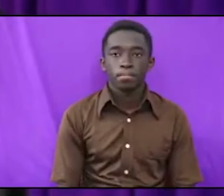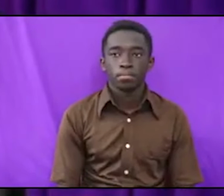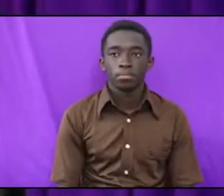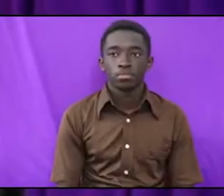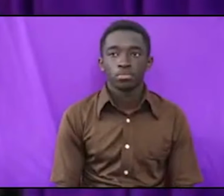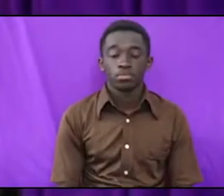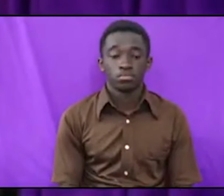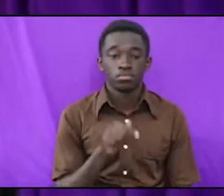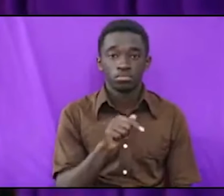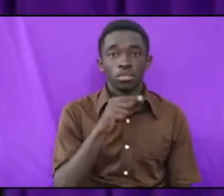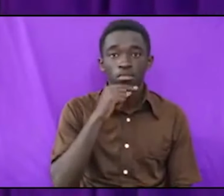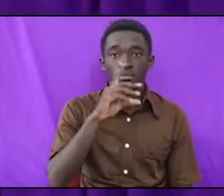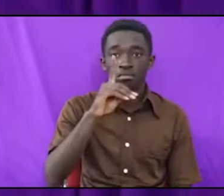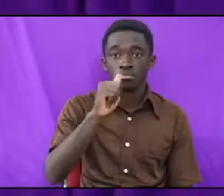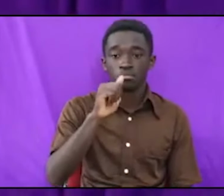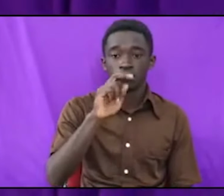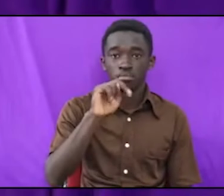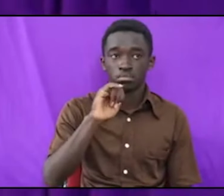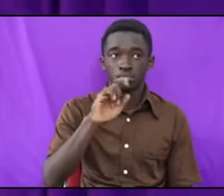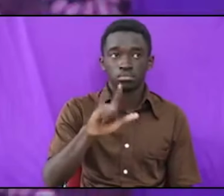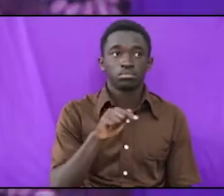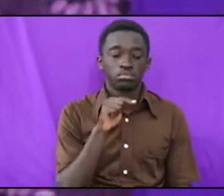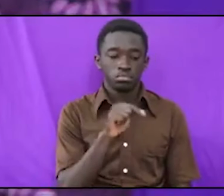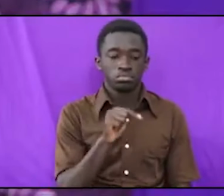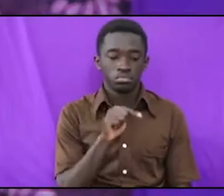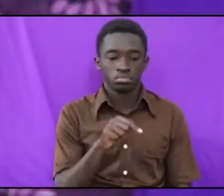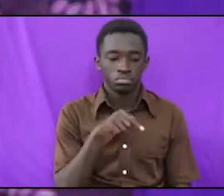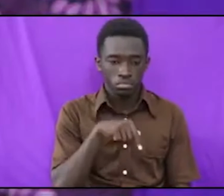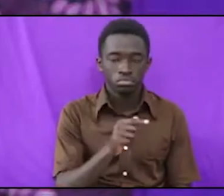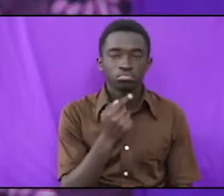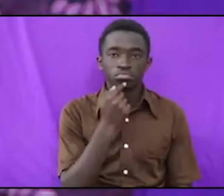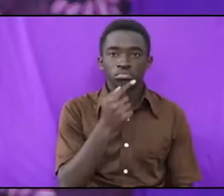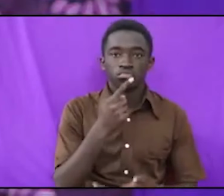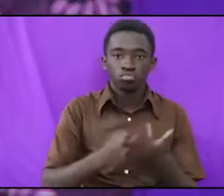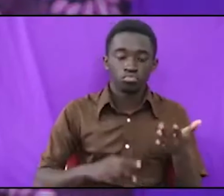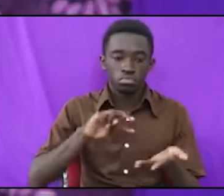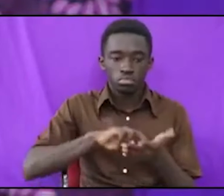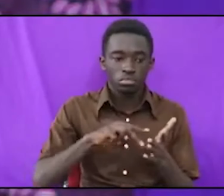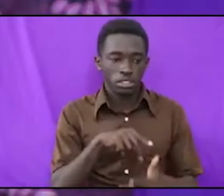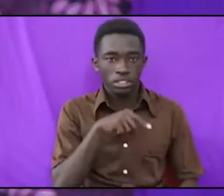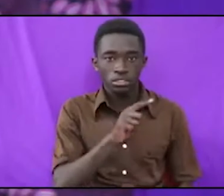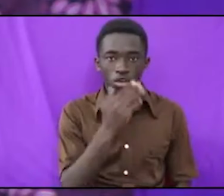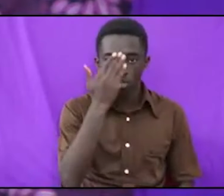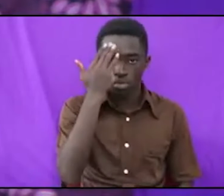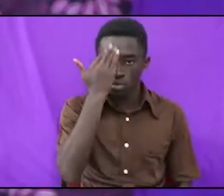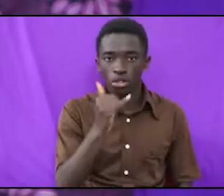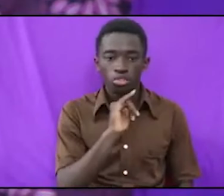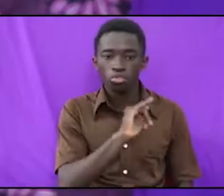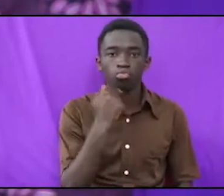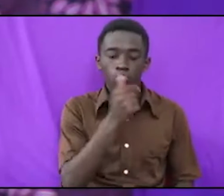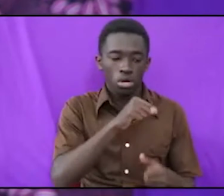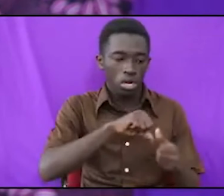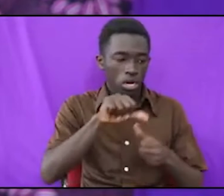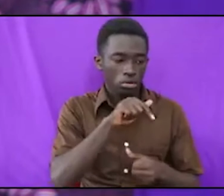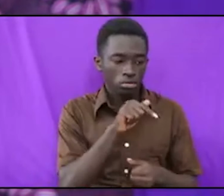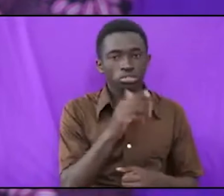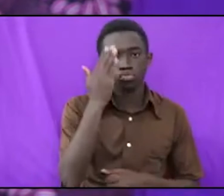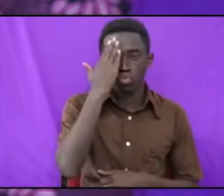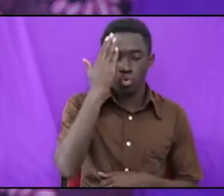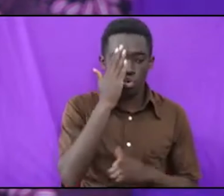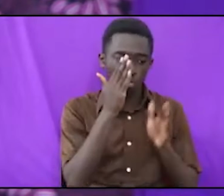So Daniel distinguished himself, that those around him actually knew that this man is different. He has